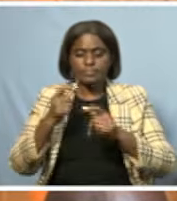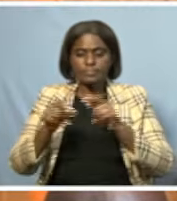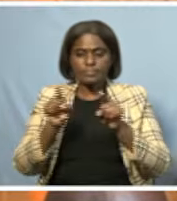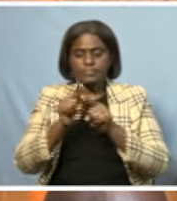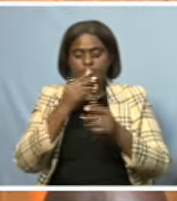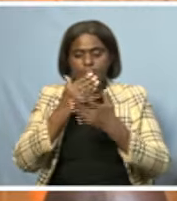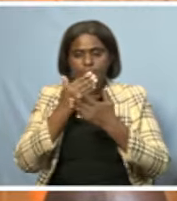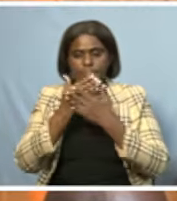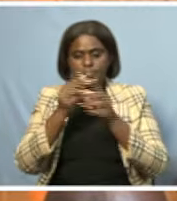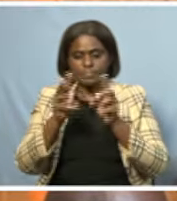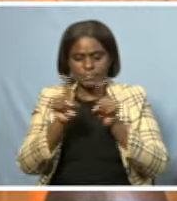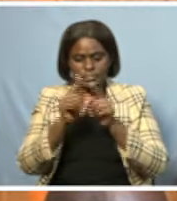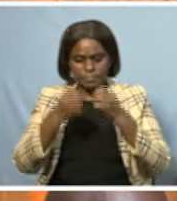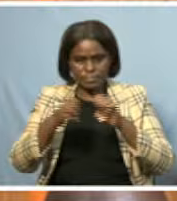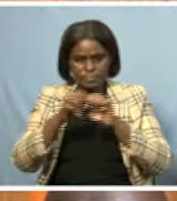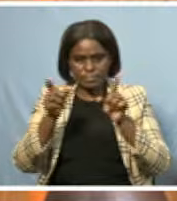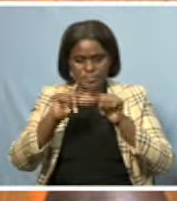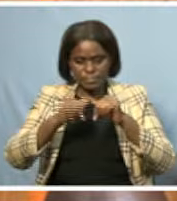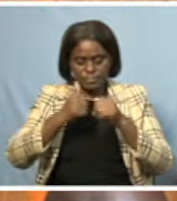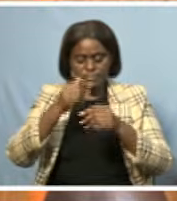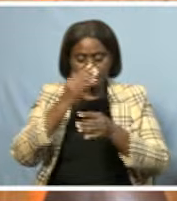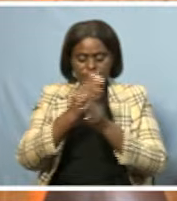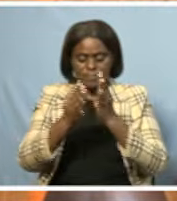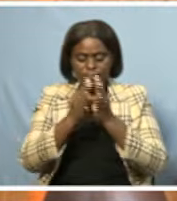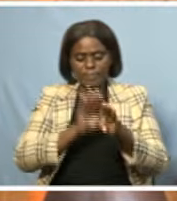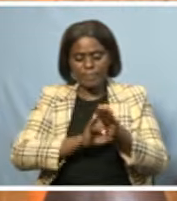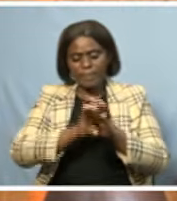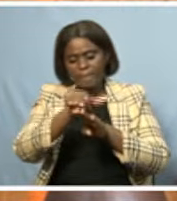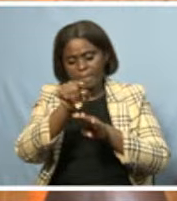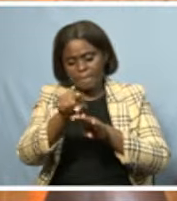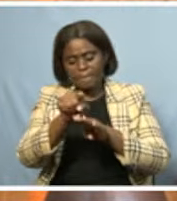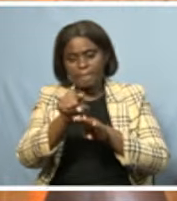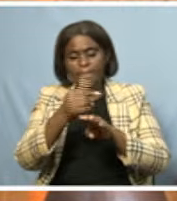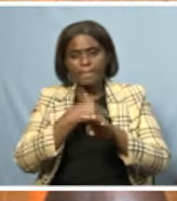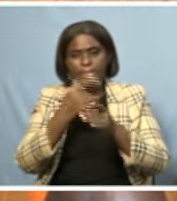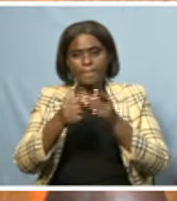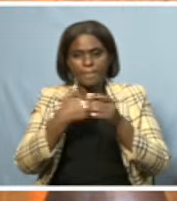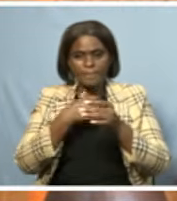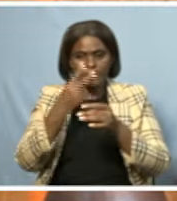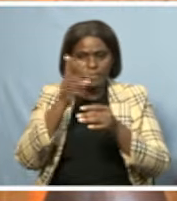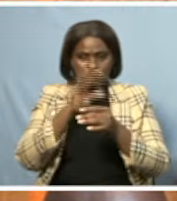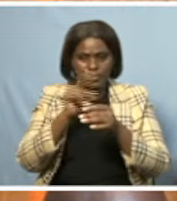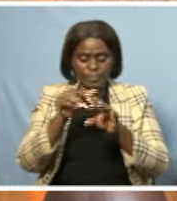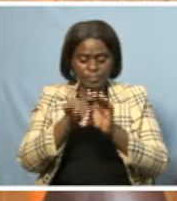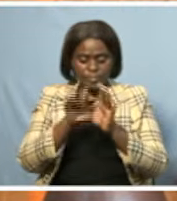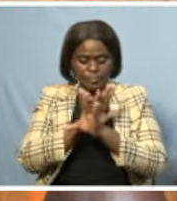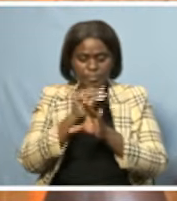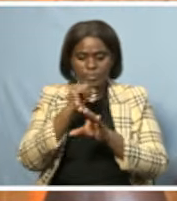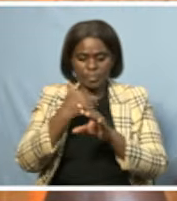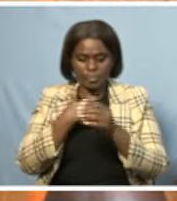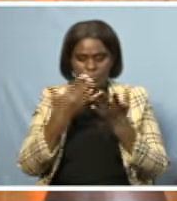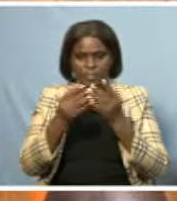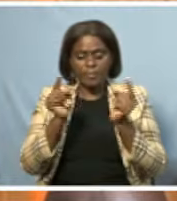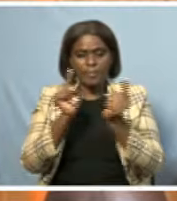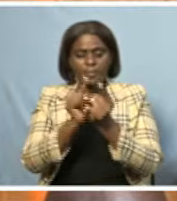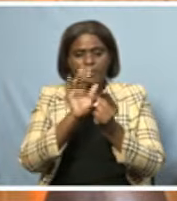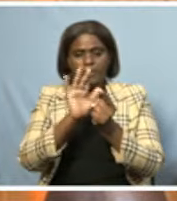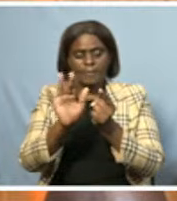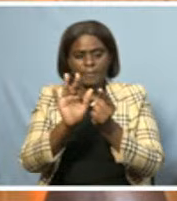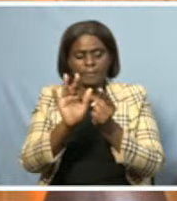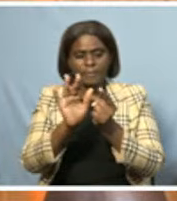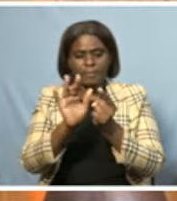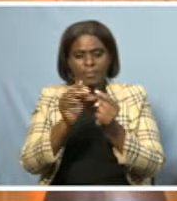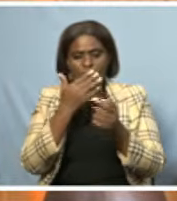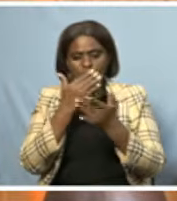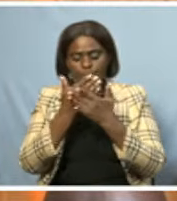properly. Even when you put a lamp, some of the lamps we have seen in Zambia do not actually meet the